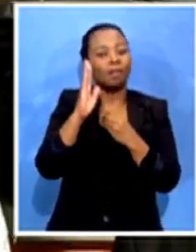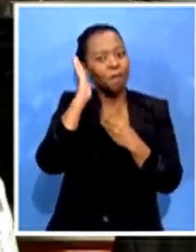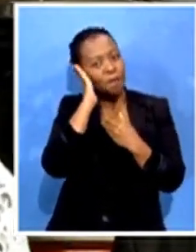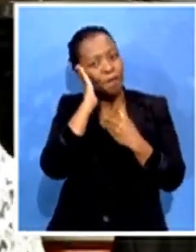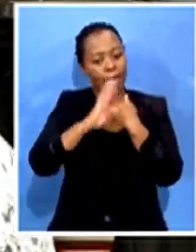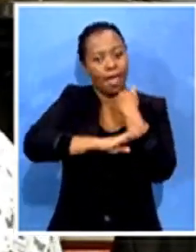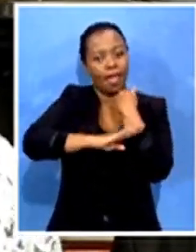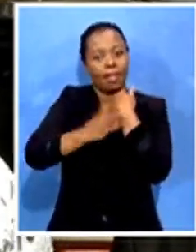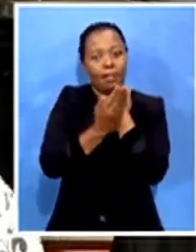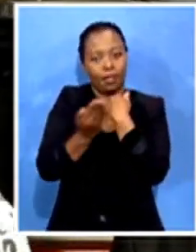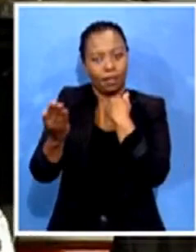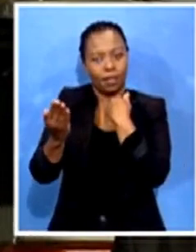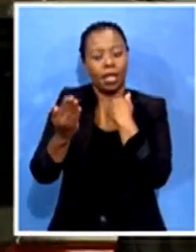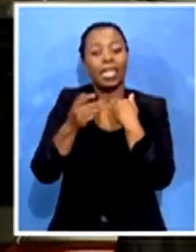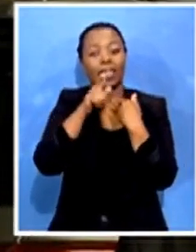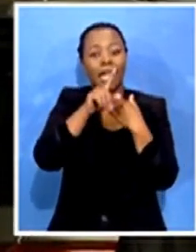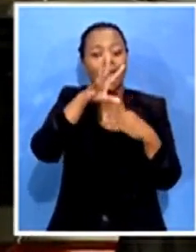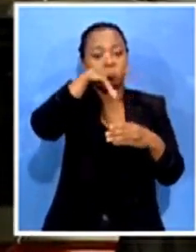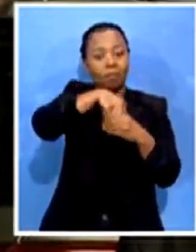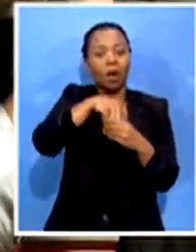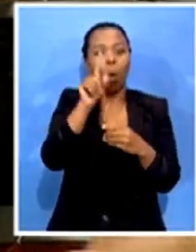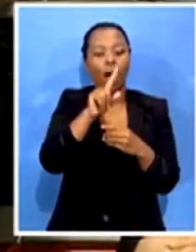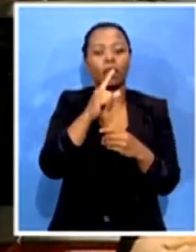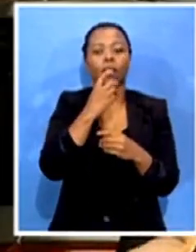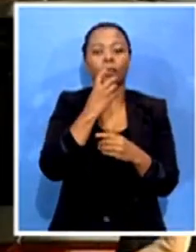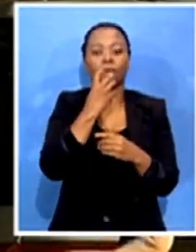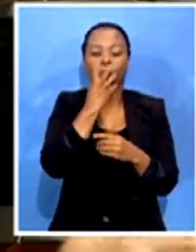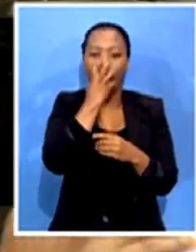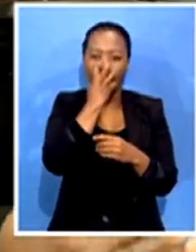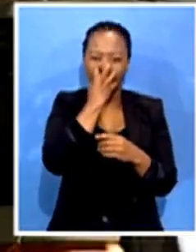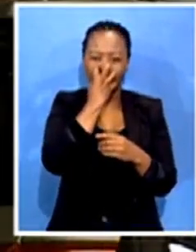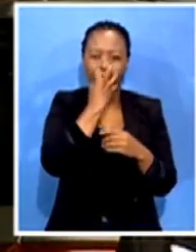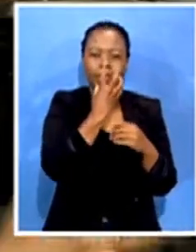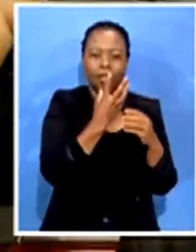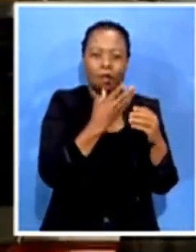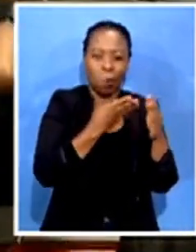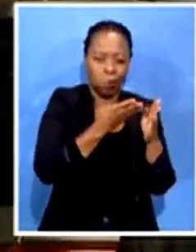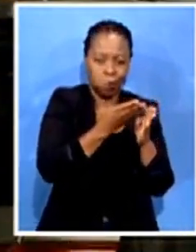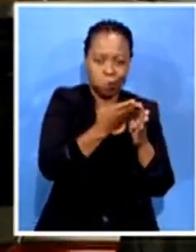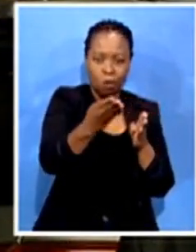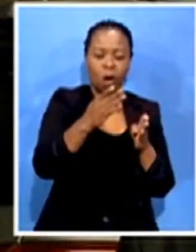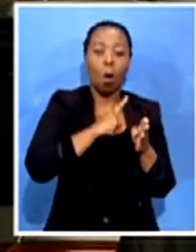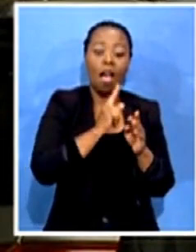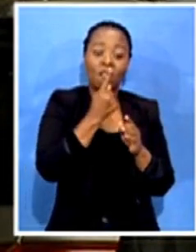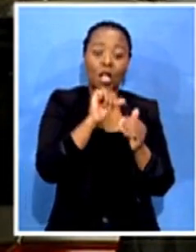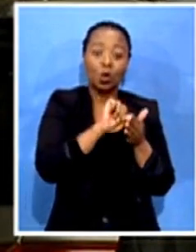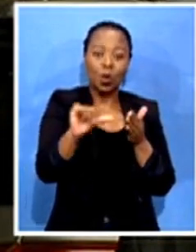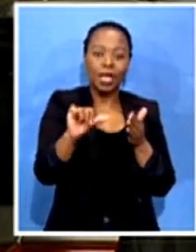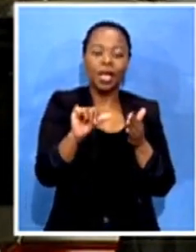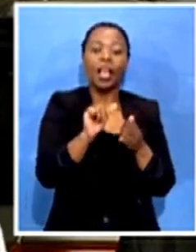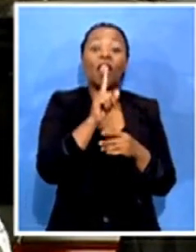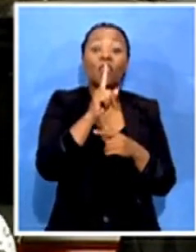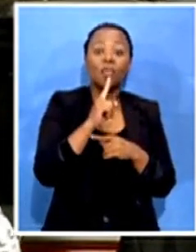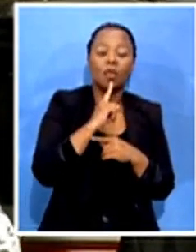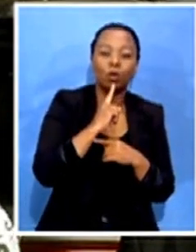had, in the first wave, we had 1,000 beds with oxygen. We downscaled when